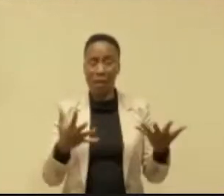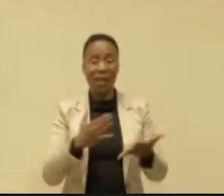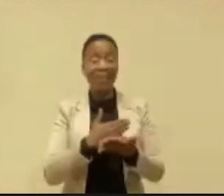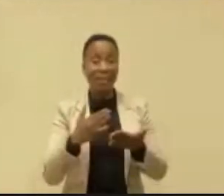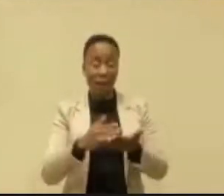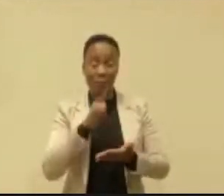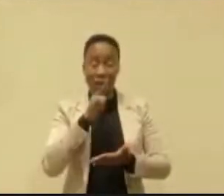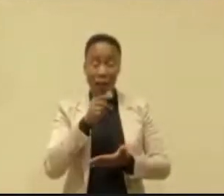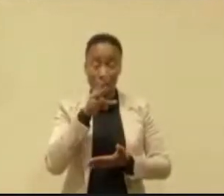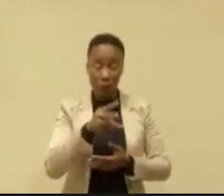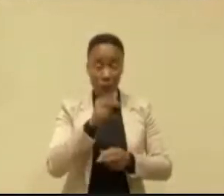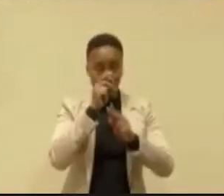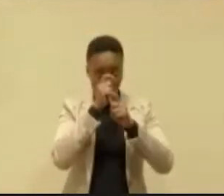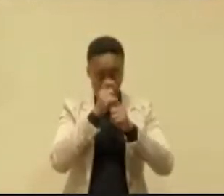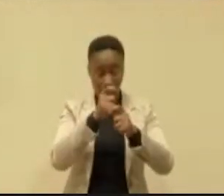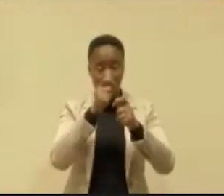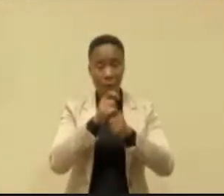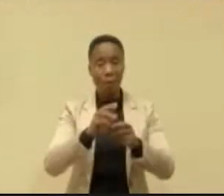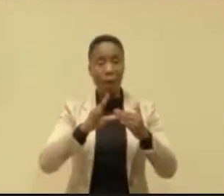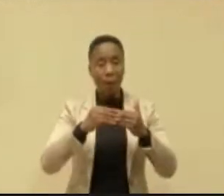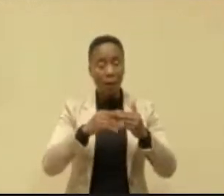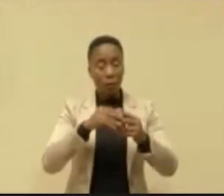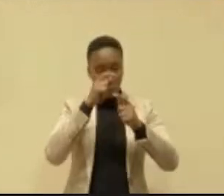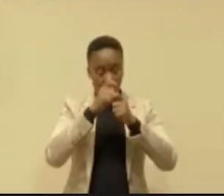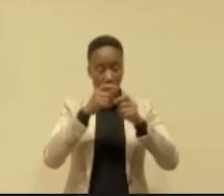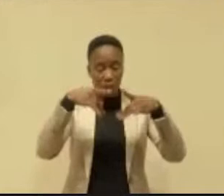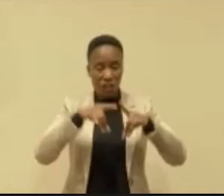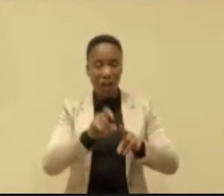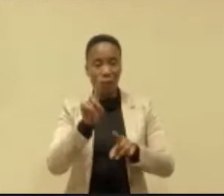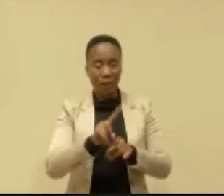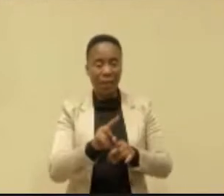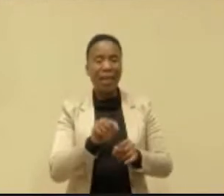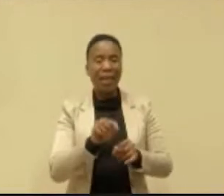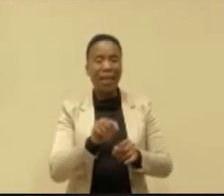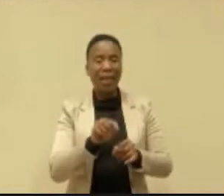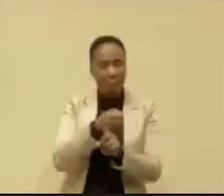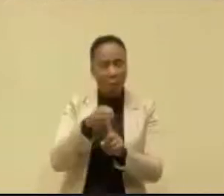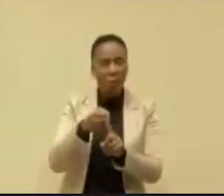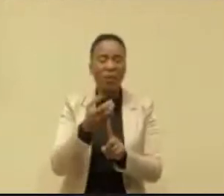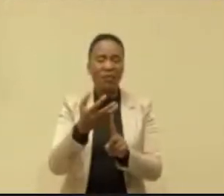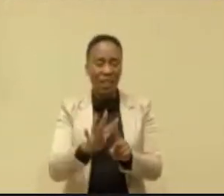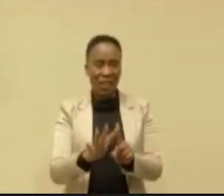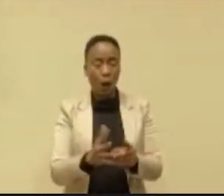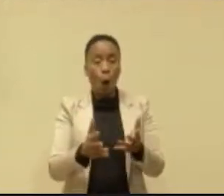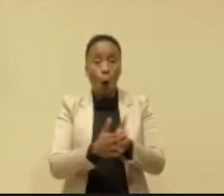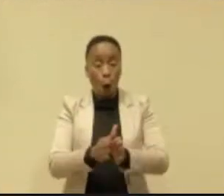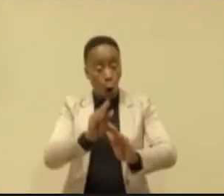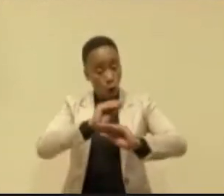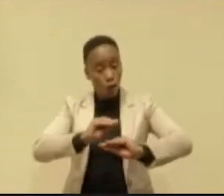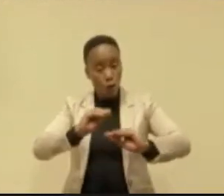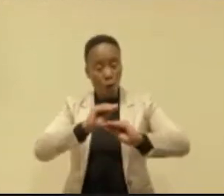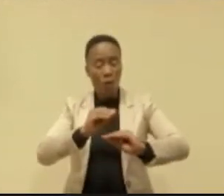honorable members but they've been abused or they've been taught to